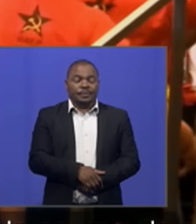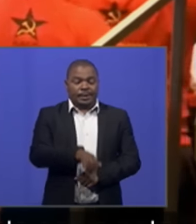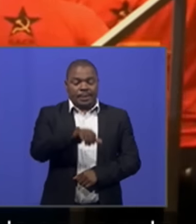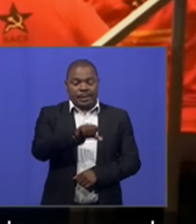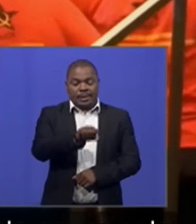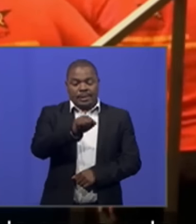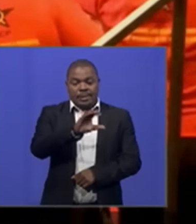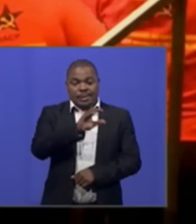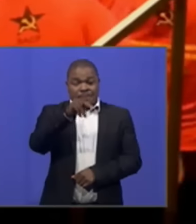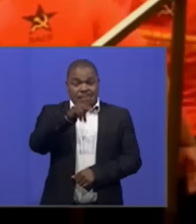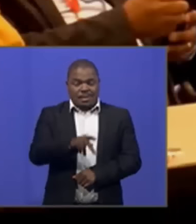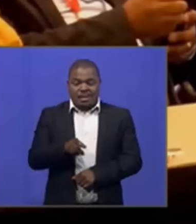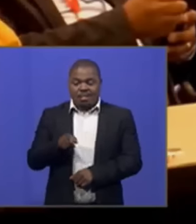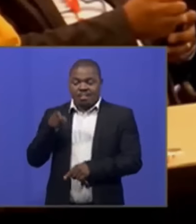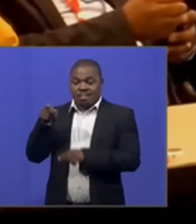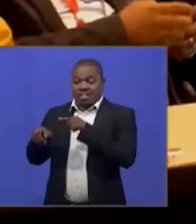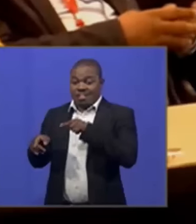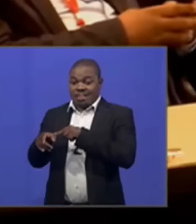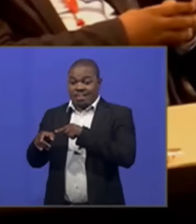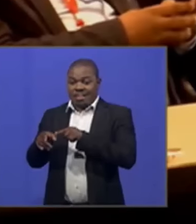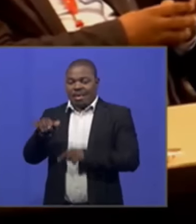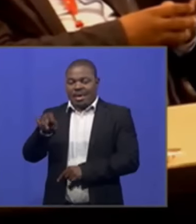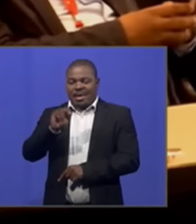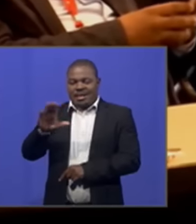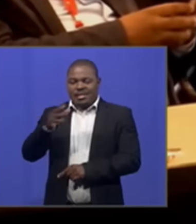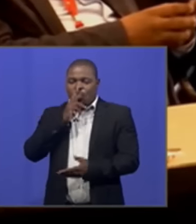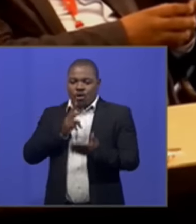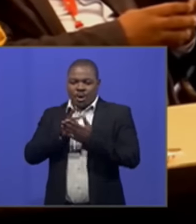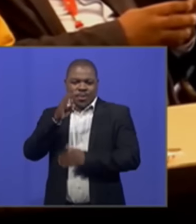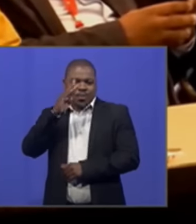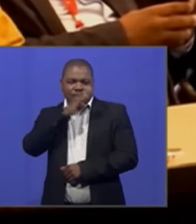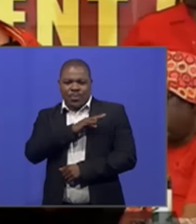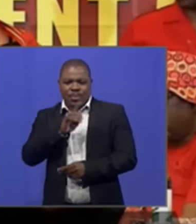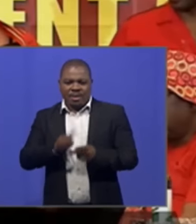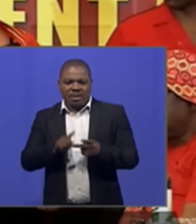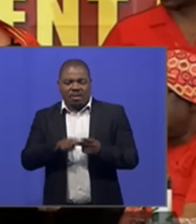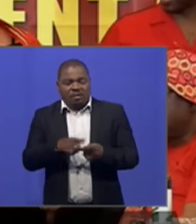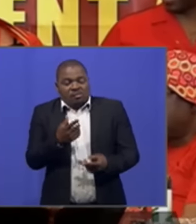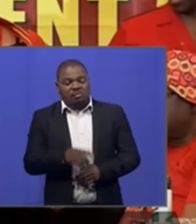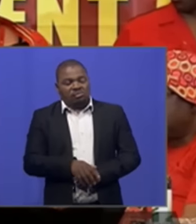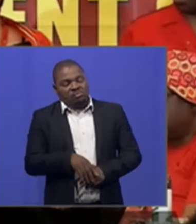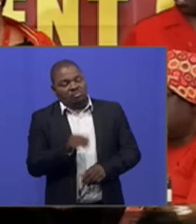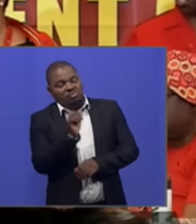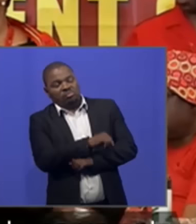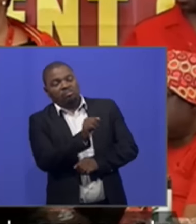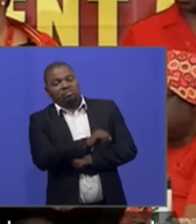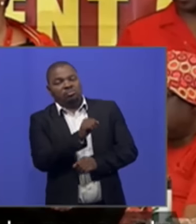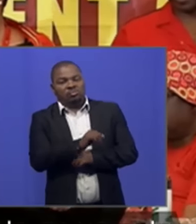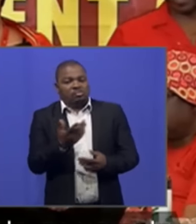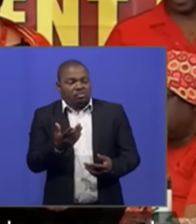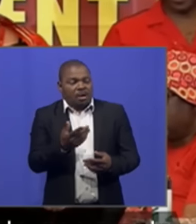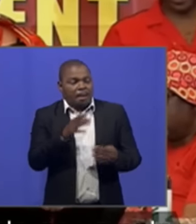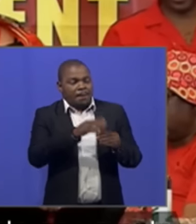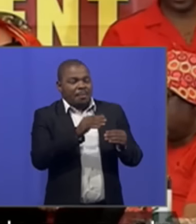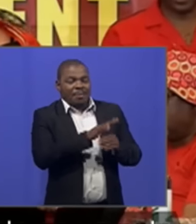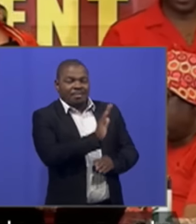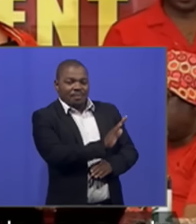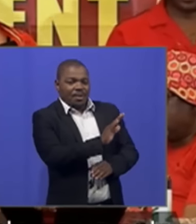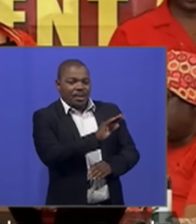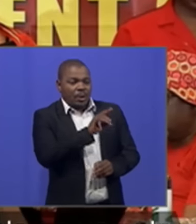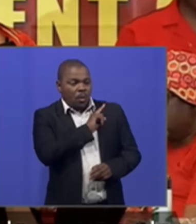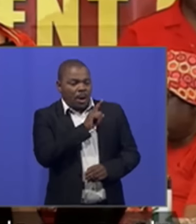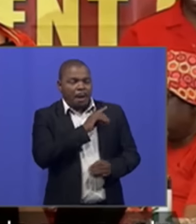SSCP la tofatša ANC ka go hloka nnete go itira o kare ba kwala bohloko le go šomiša boganka kgahlano le maloko a SSCP ao